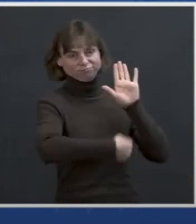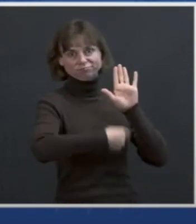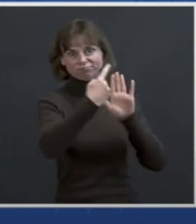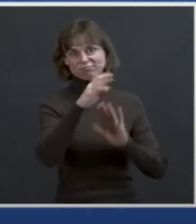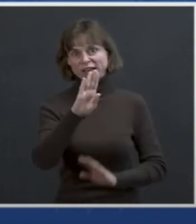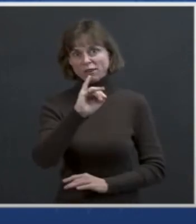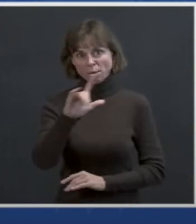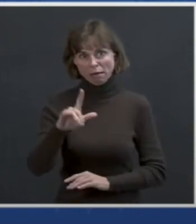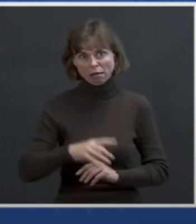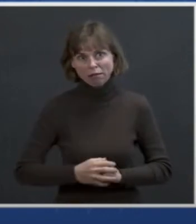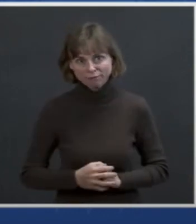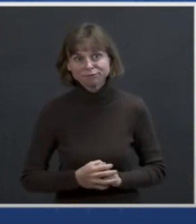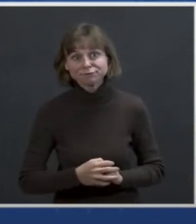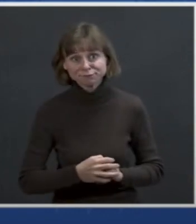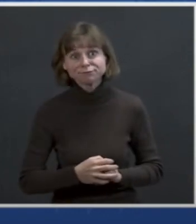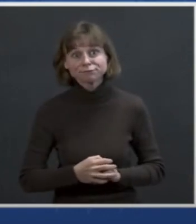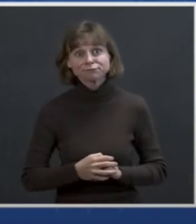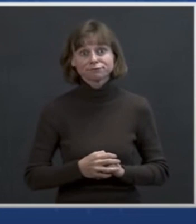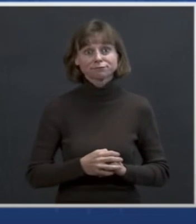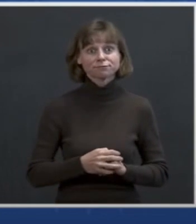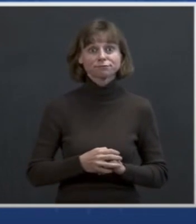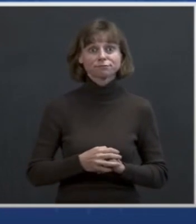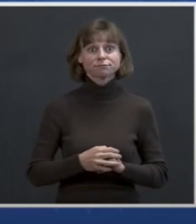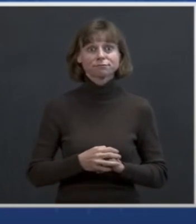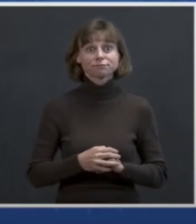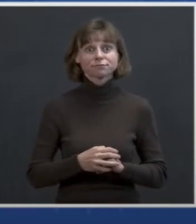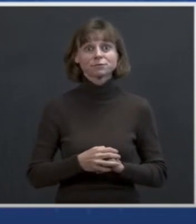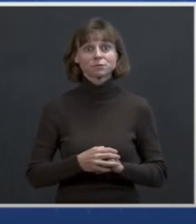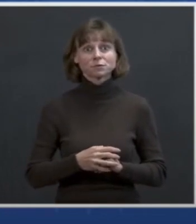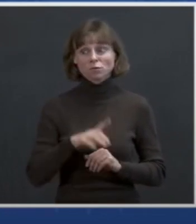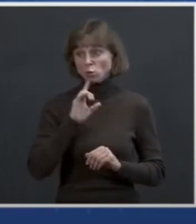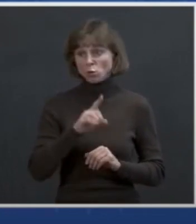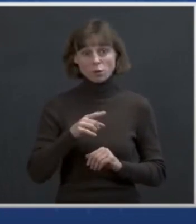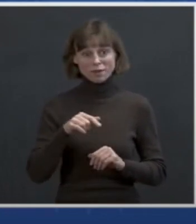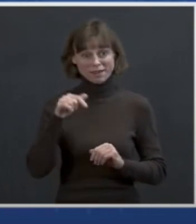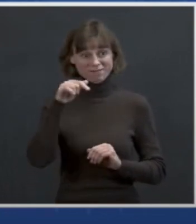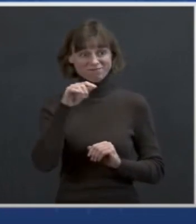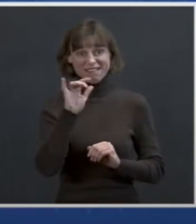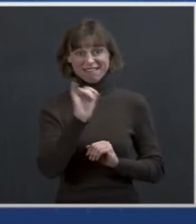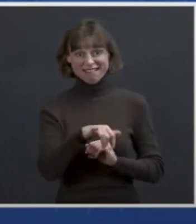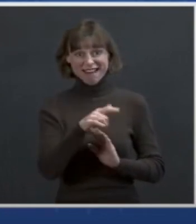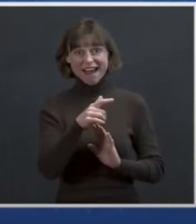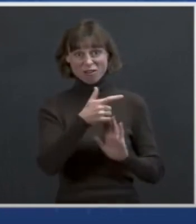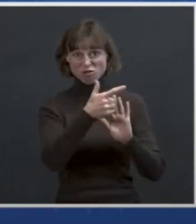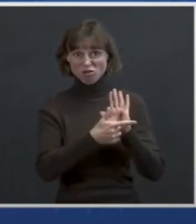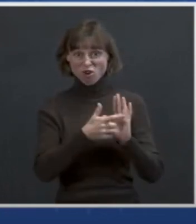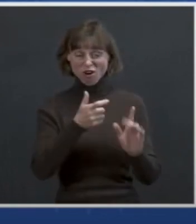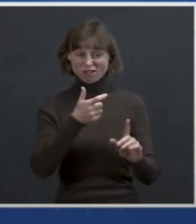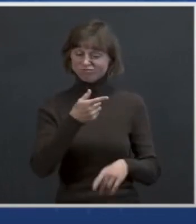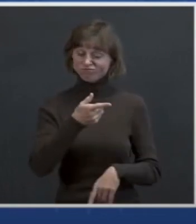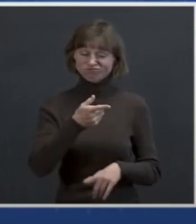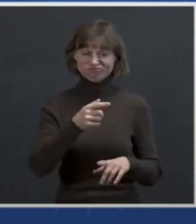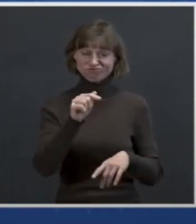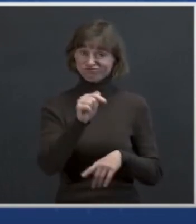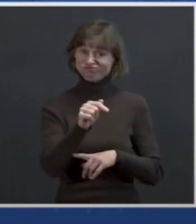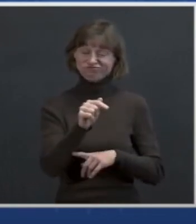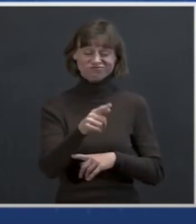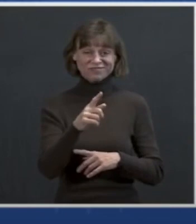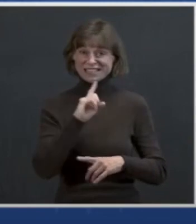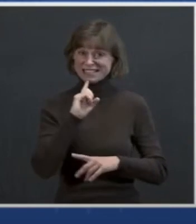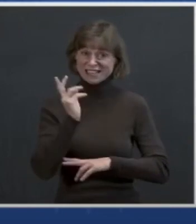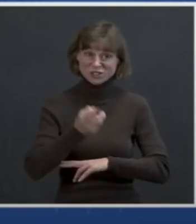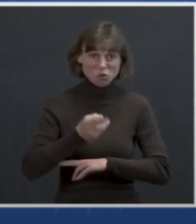believe this is, and most people I think do as well, this historic legislation is about rebuilding the backbone of this